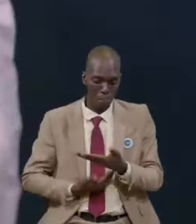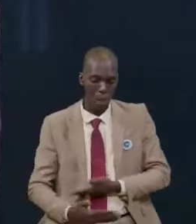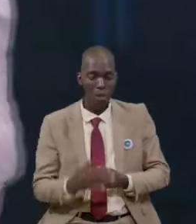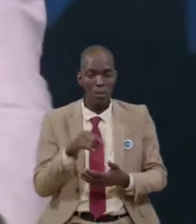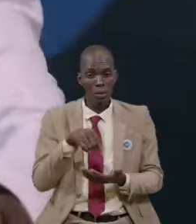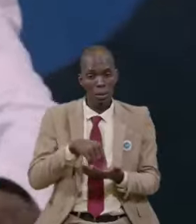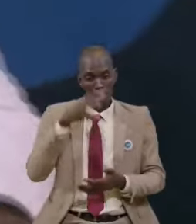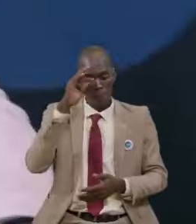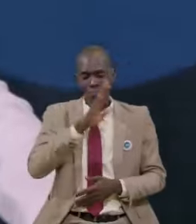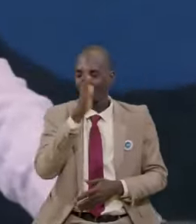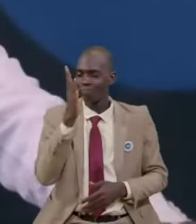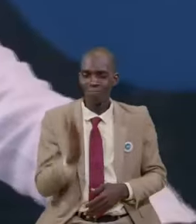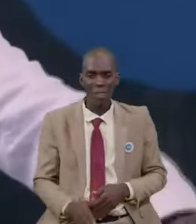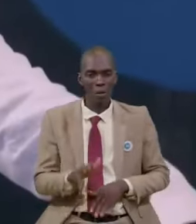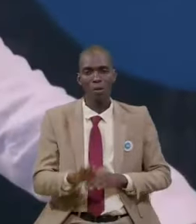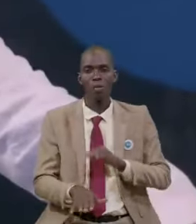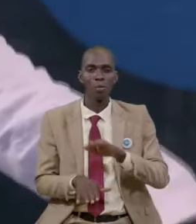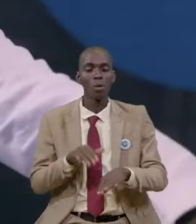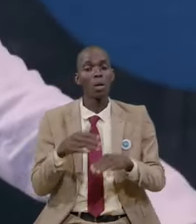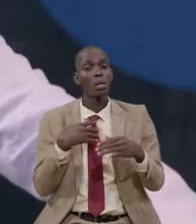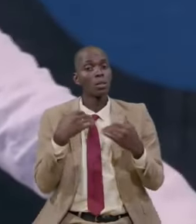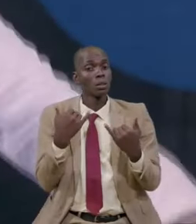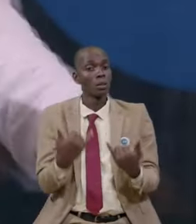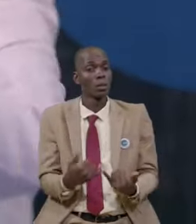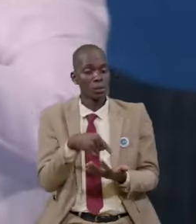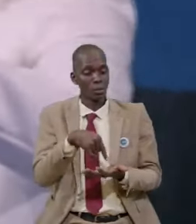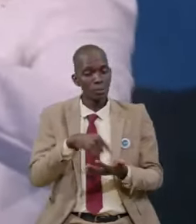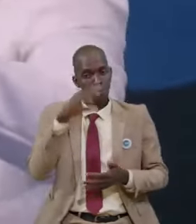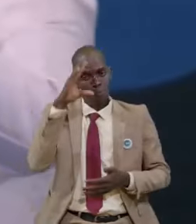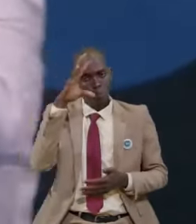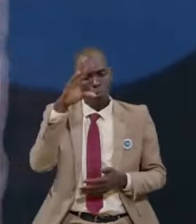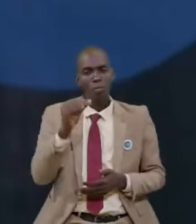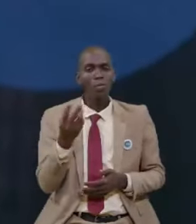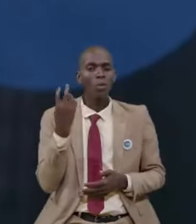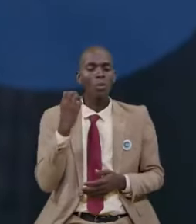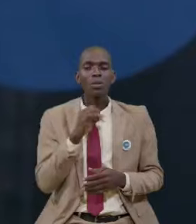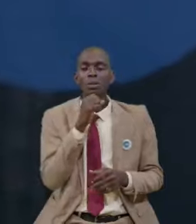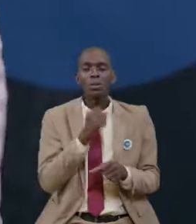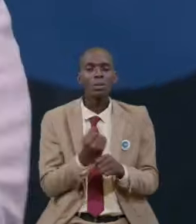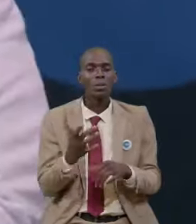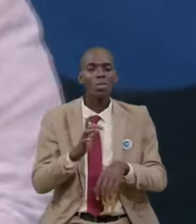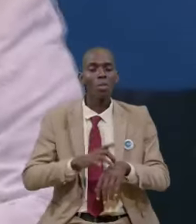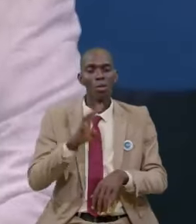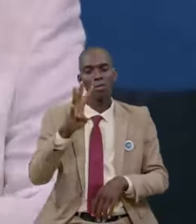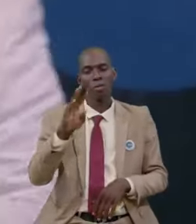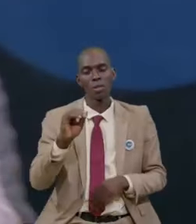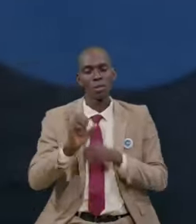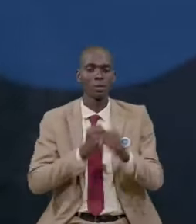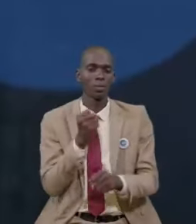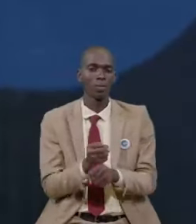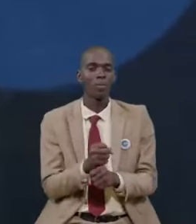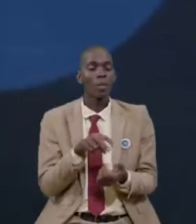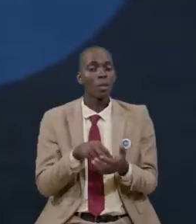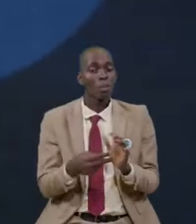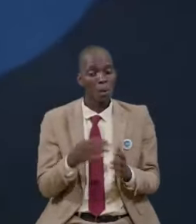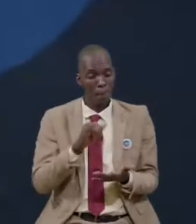now, this man was 40 years of age. That means that for 40 years, that man had